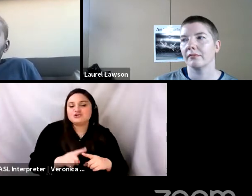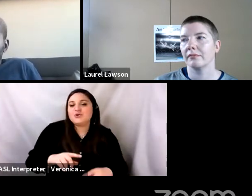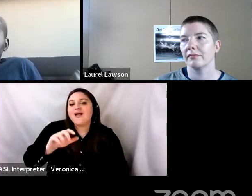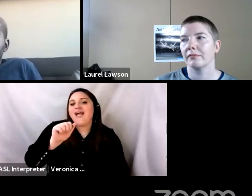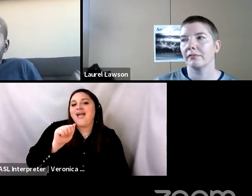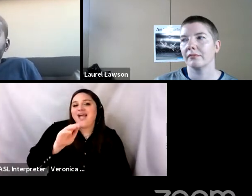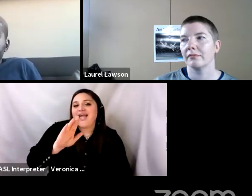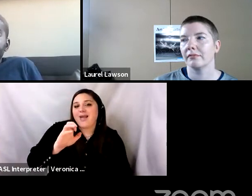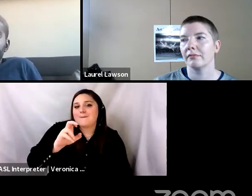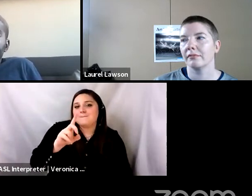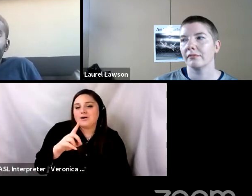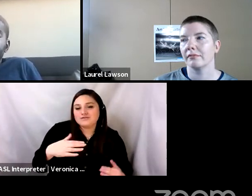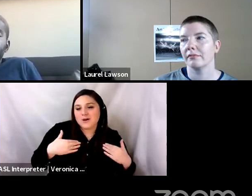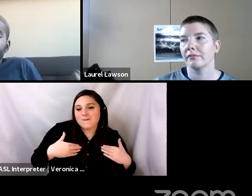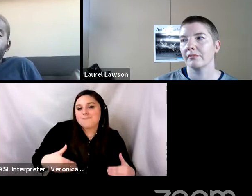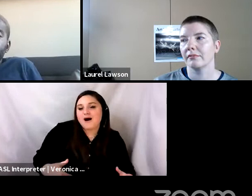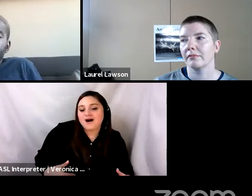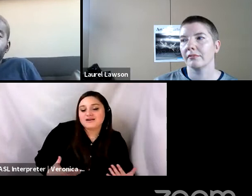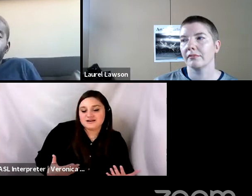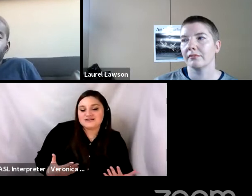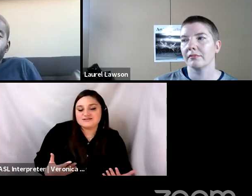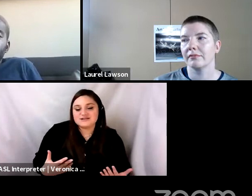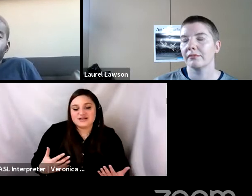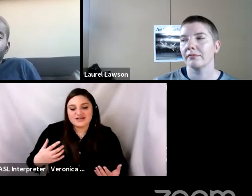bodies and minds.